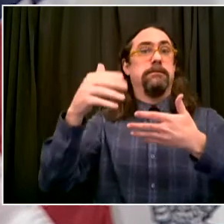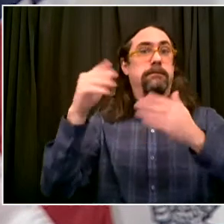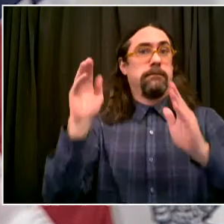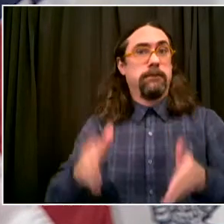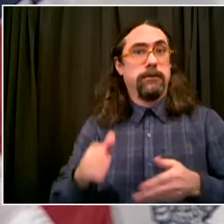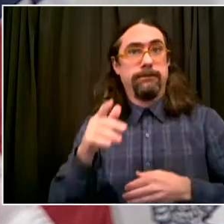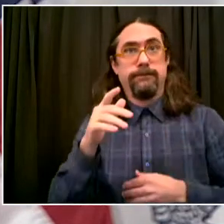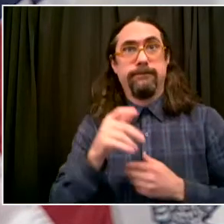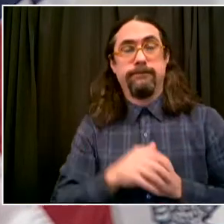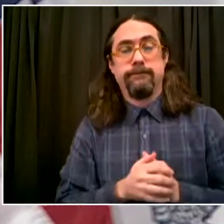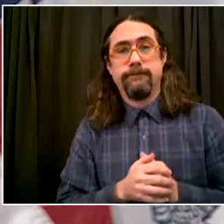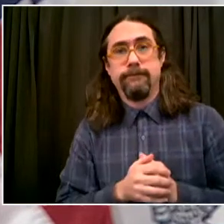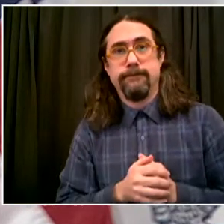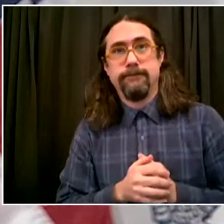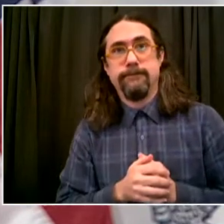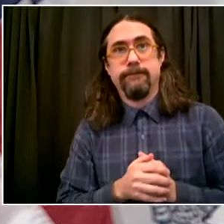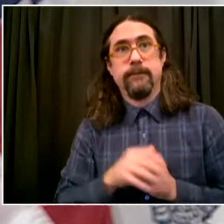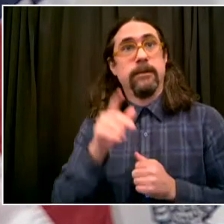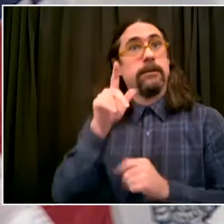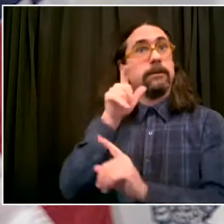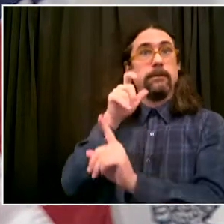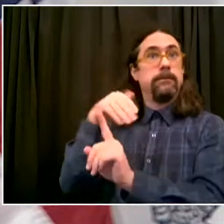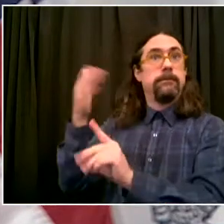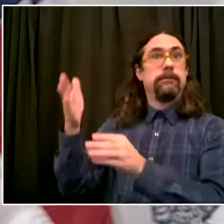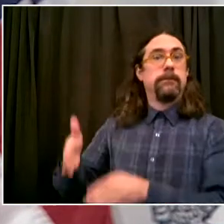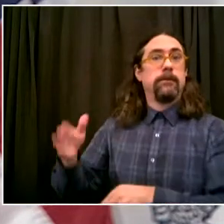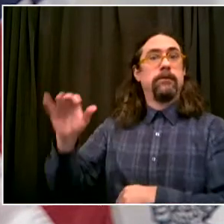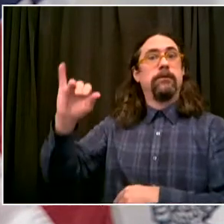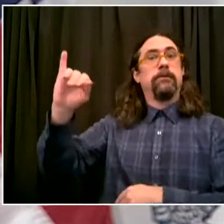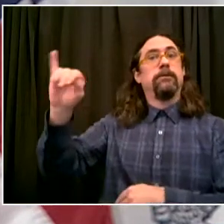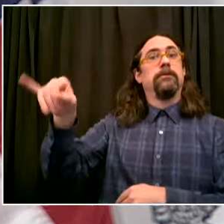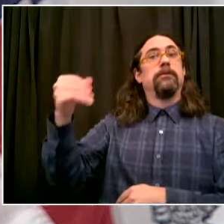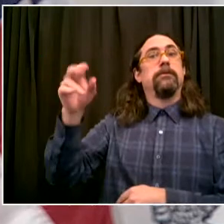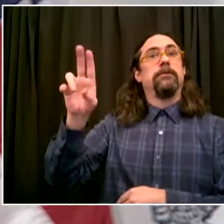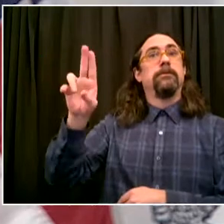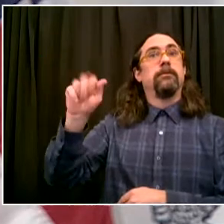Juan Manuel. Okay.